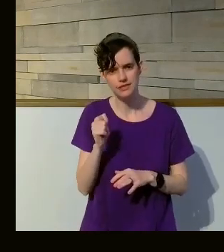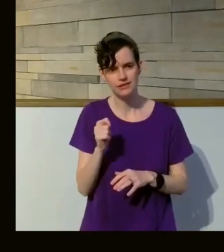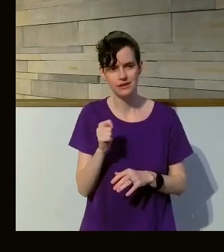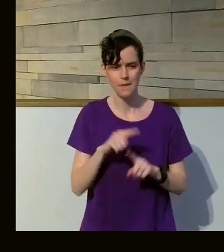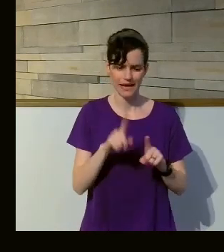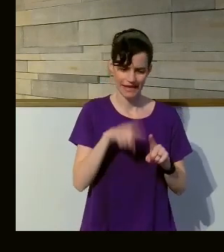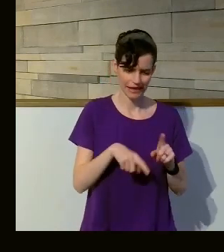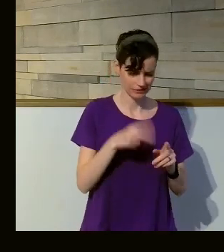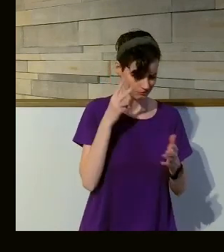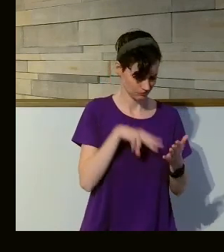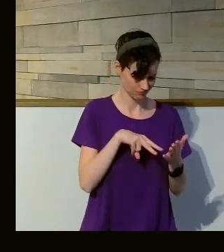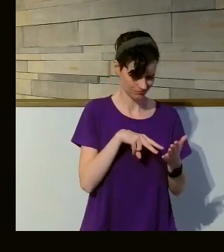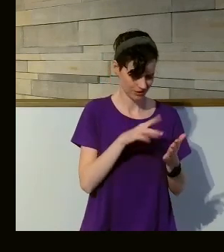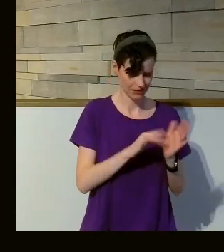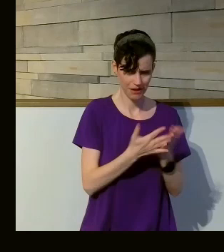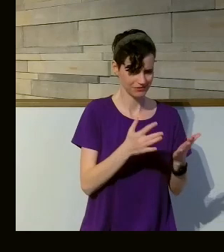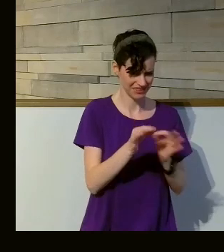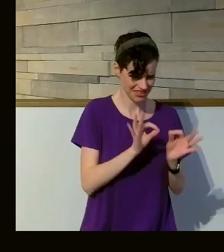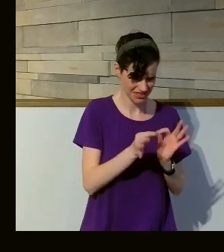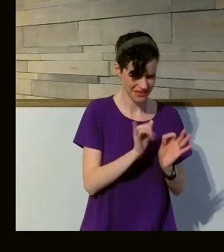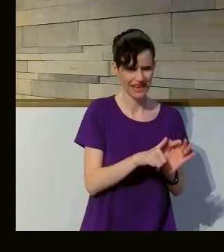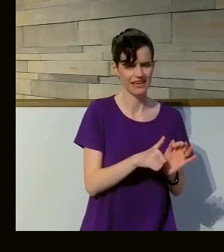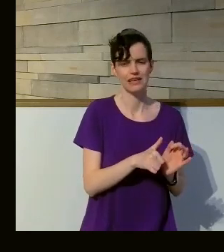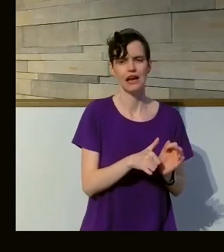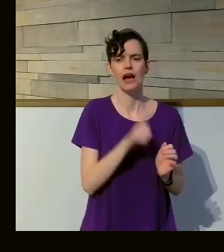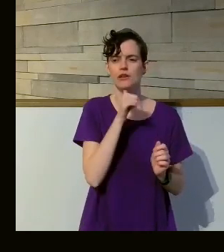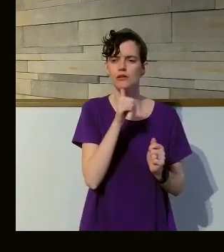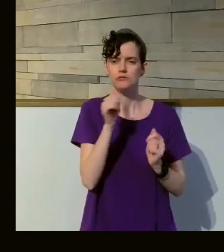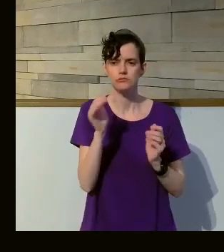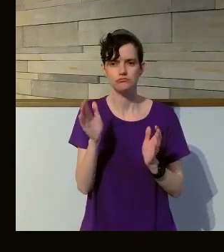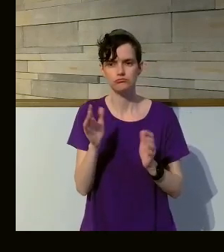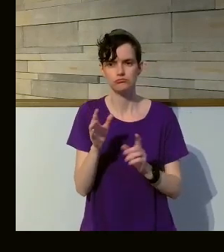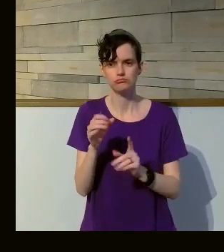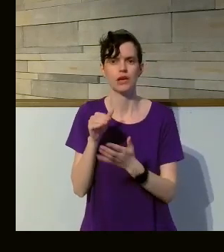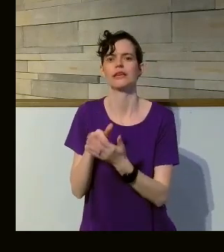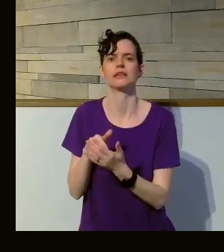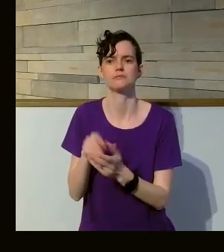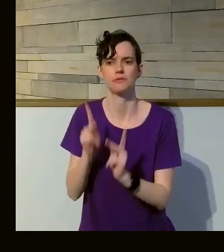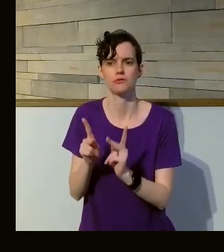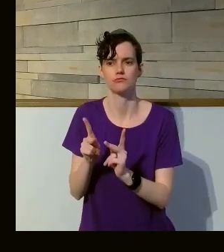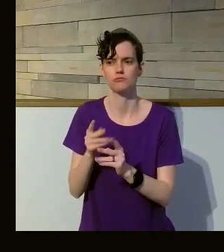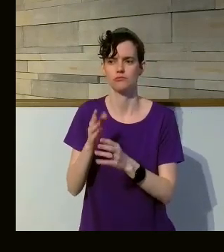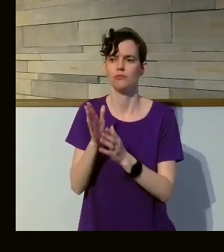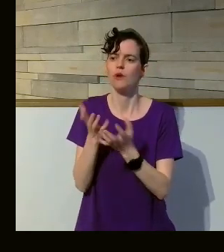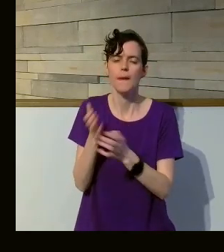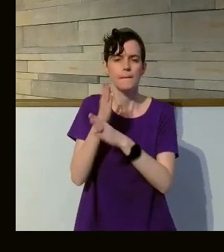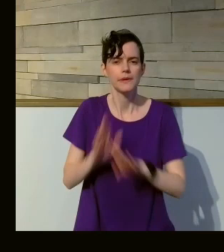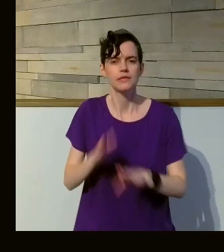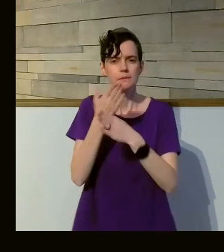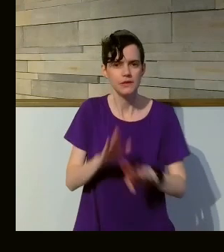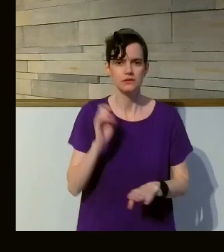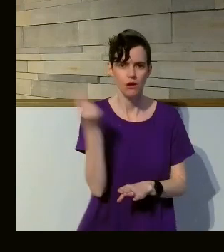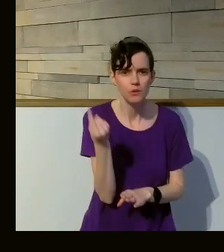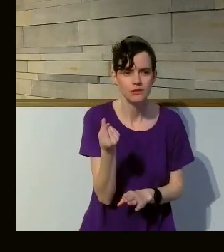way. And I don't begrudge anybody who is a pacifist. I admire that. The early church seems to be filled with pacifists.